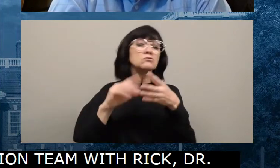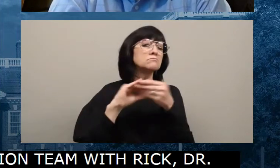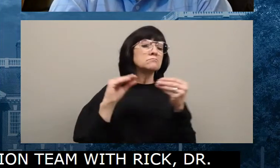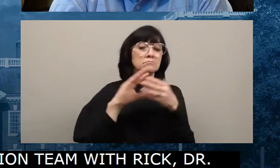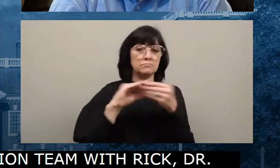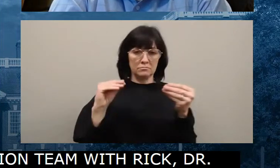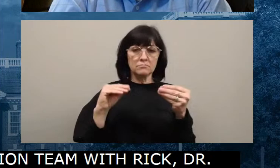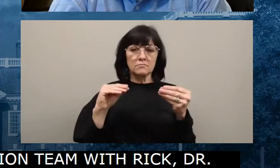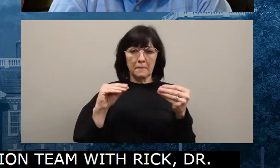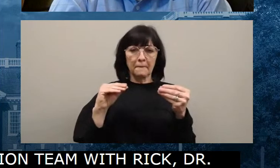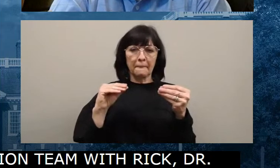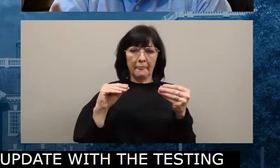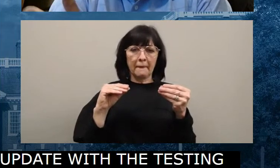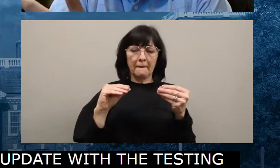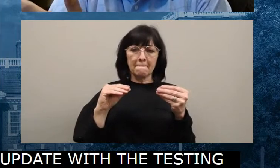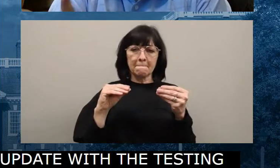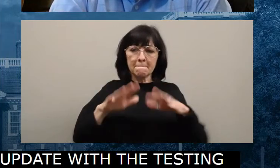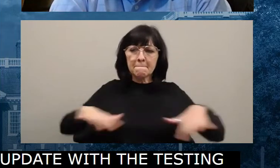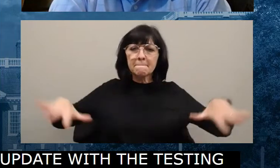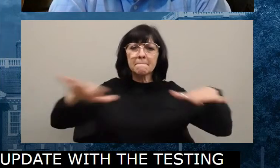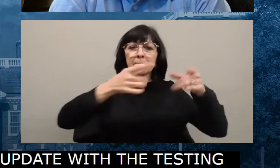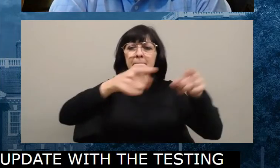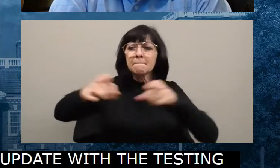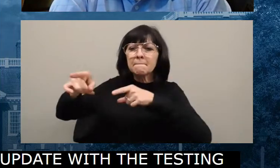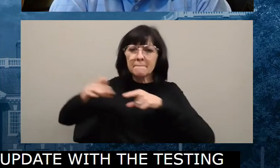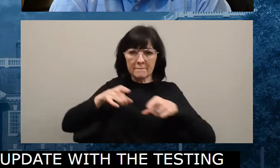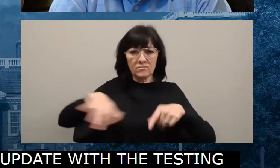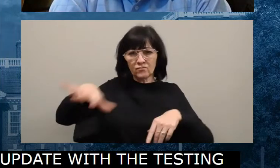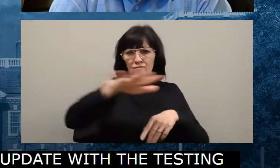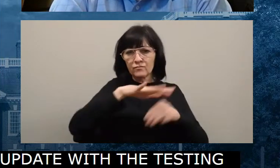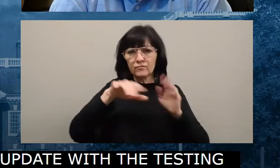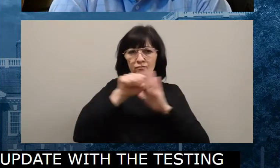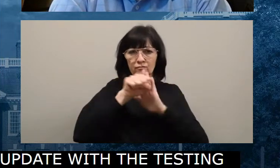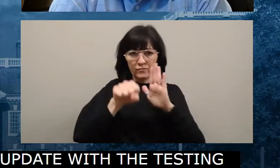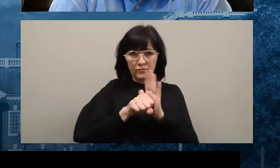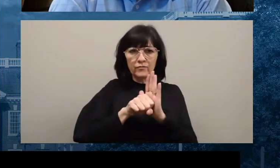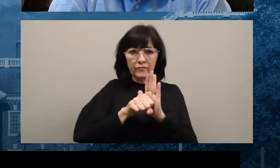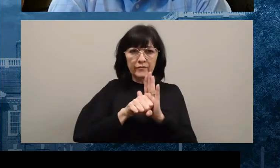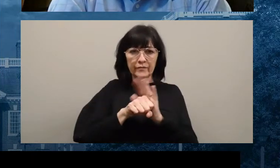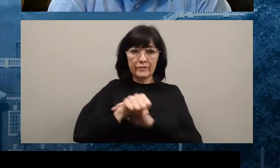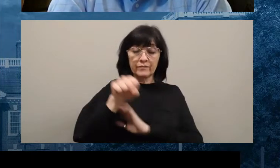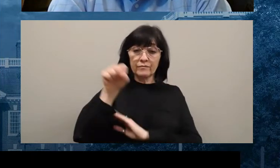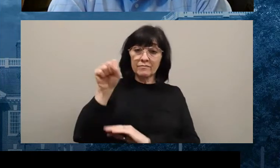state. But again, a strong week with testing, but unfortunately, the